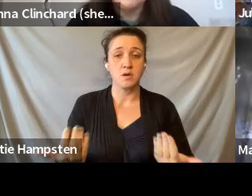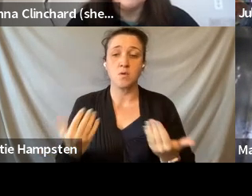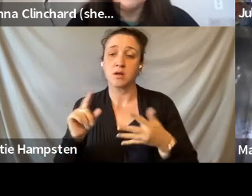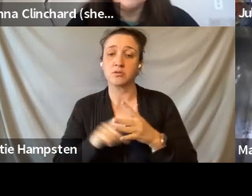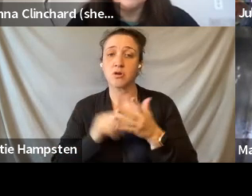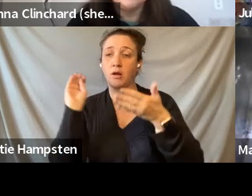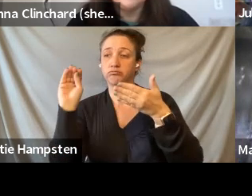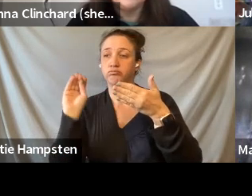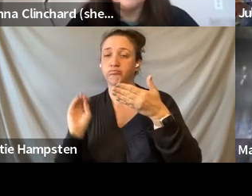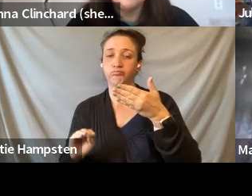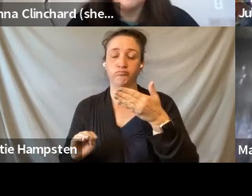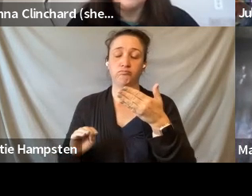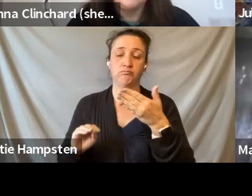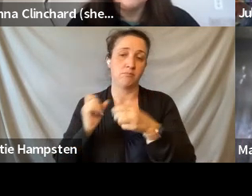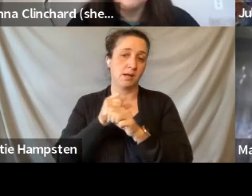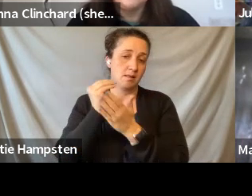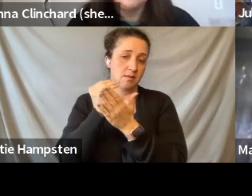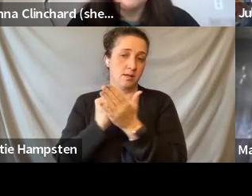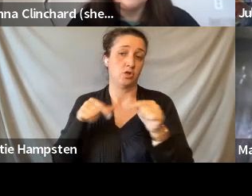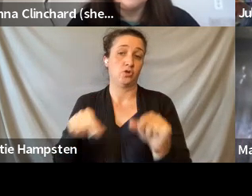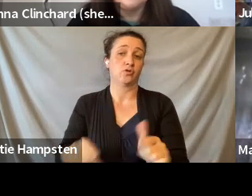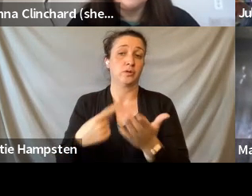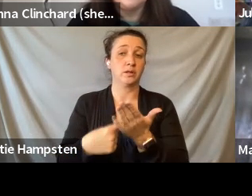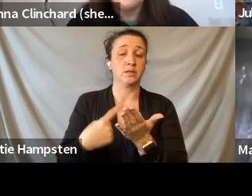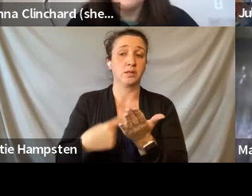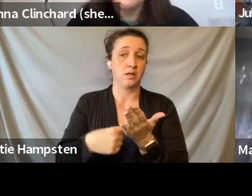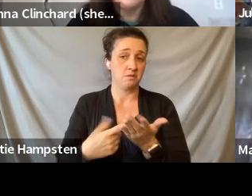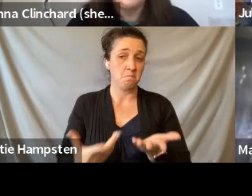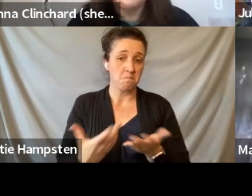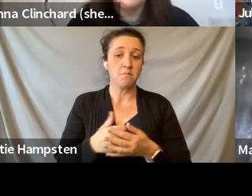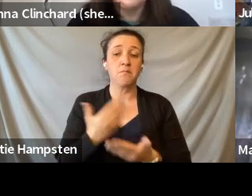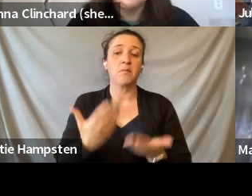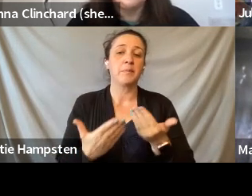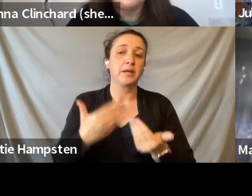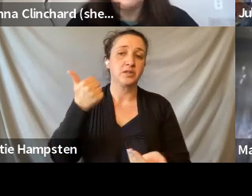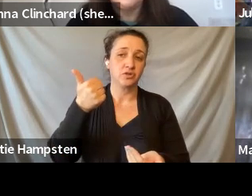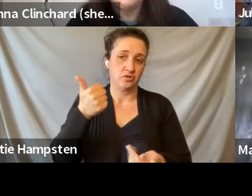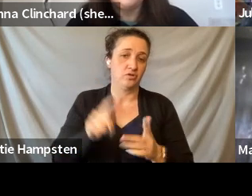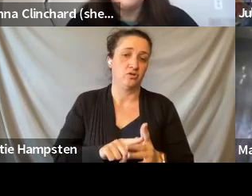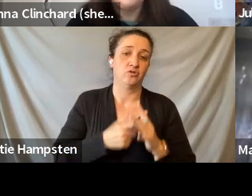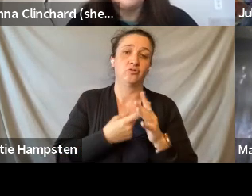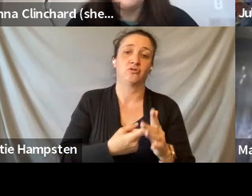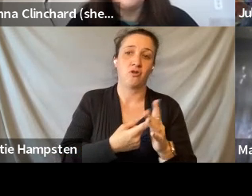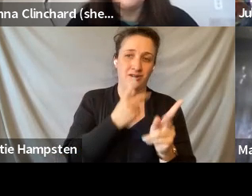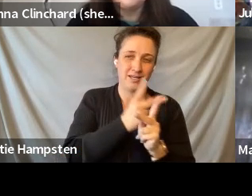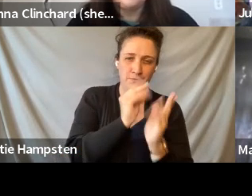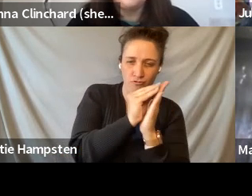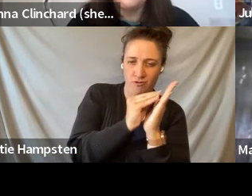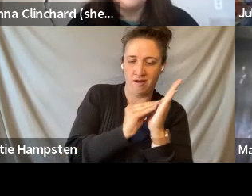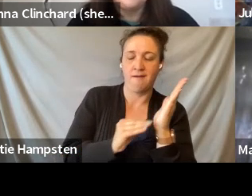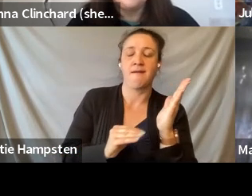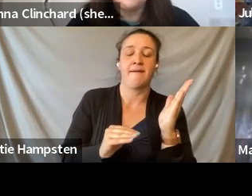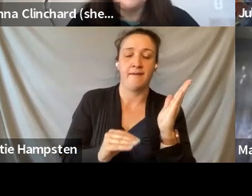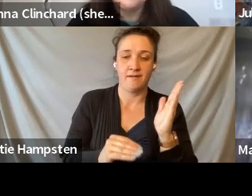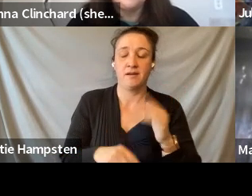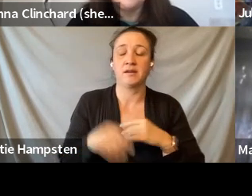that list as you go about these discussions, it might be easy to start keeping track or moving what you have